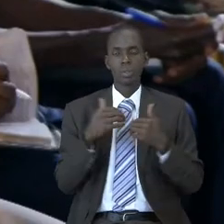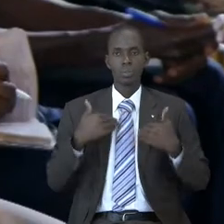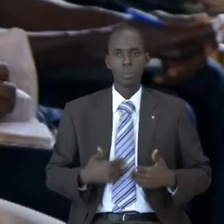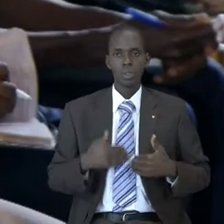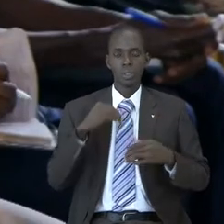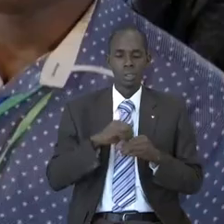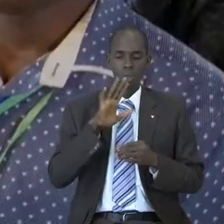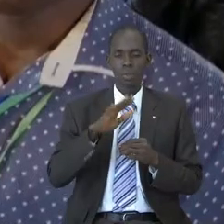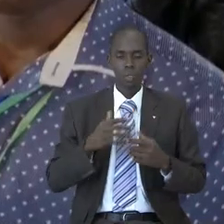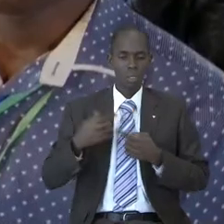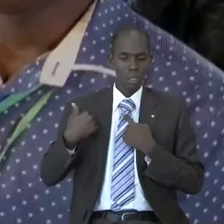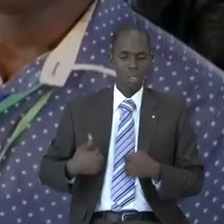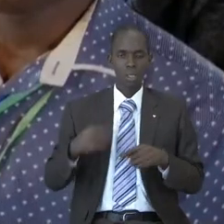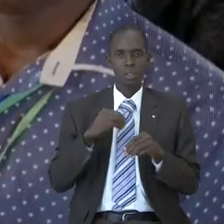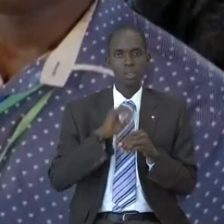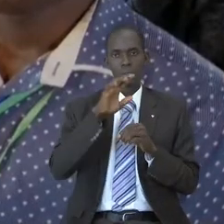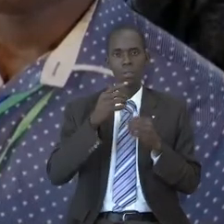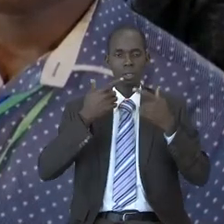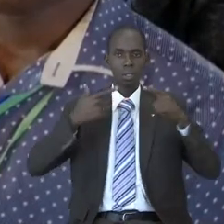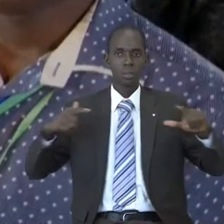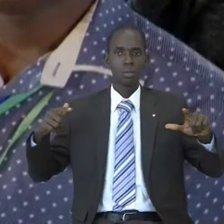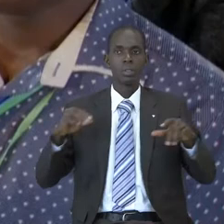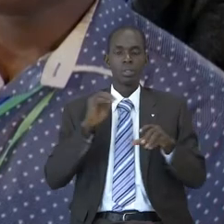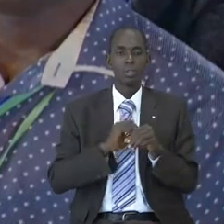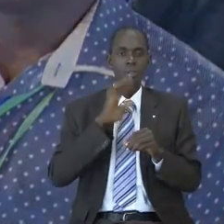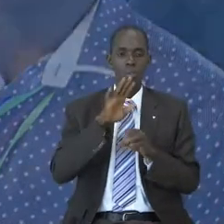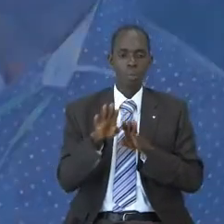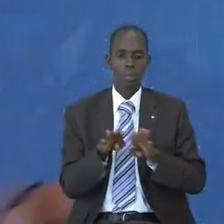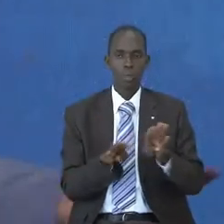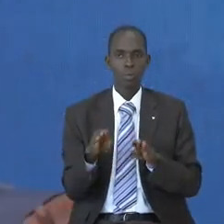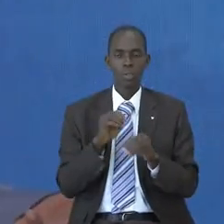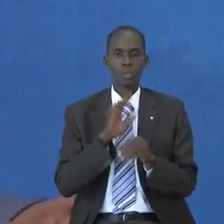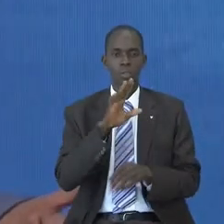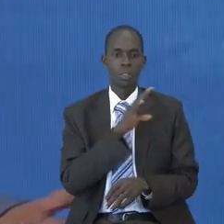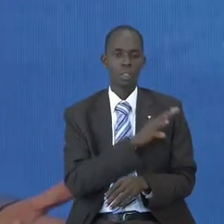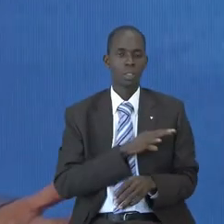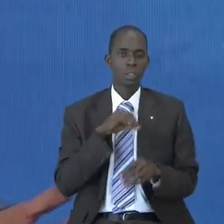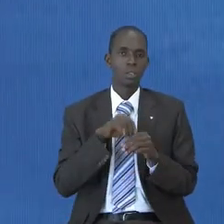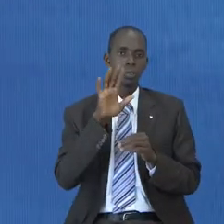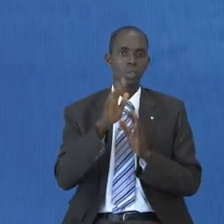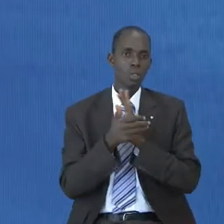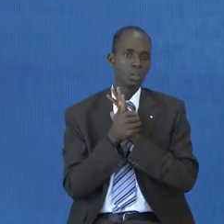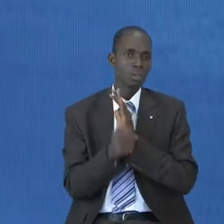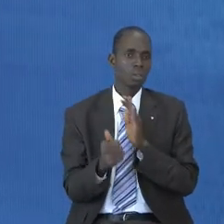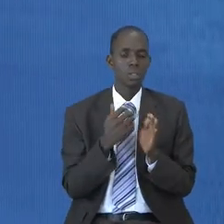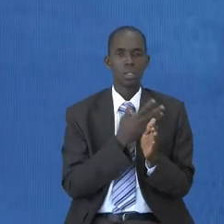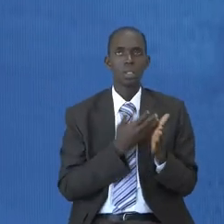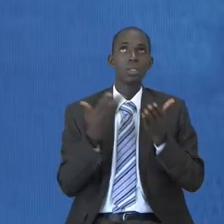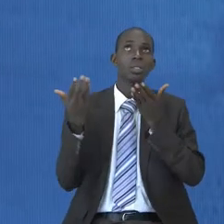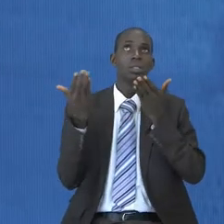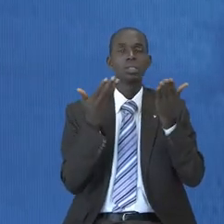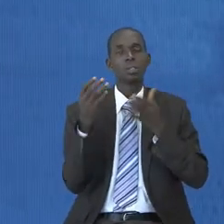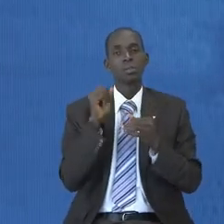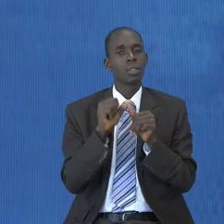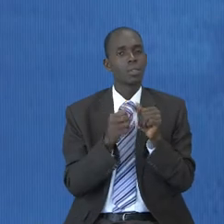your language, your behavior, your character, in your skill and your servanthood. Everything you